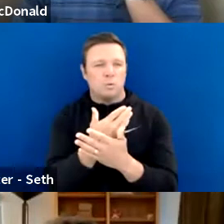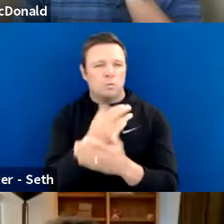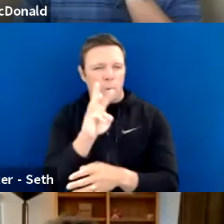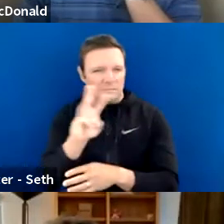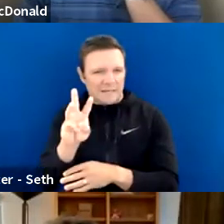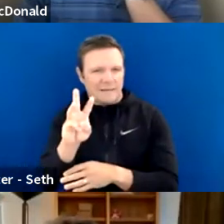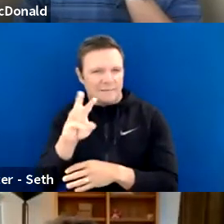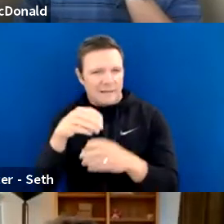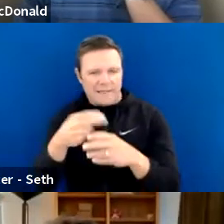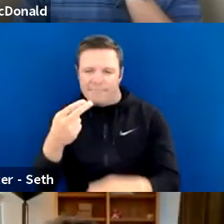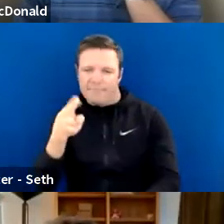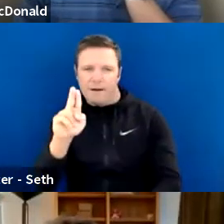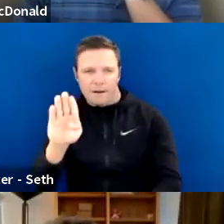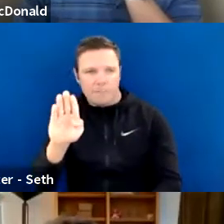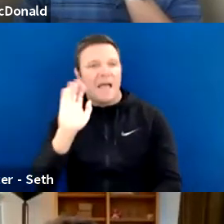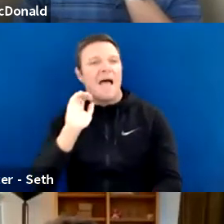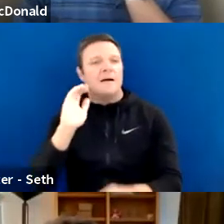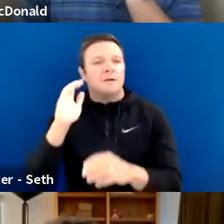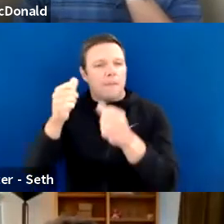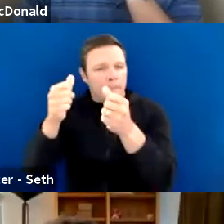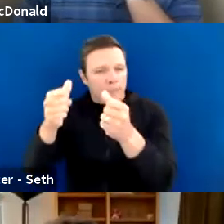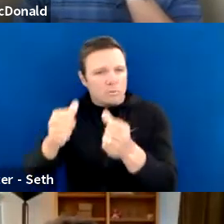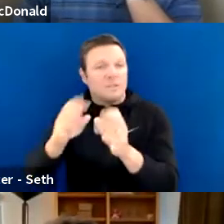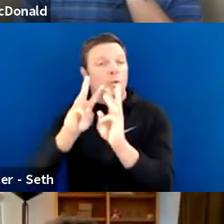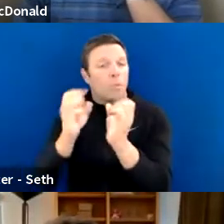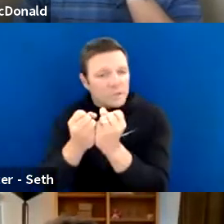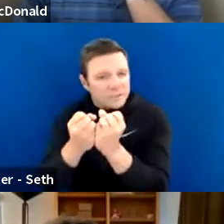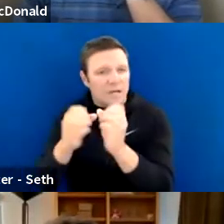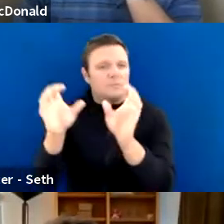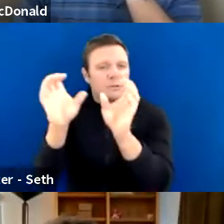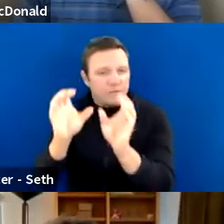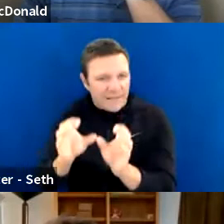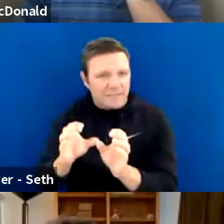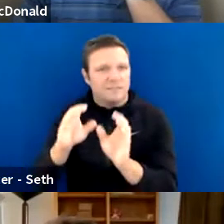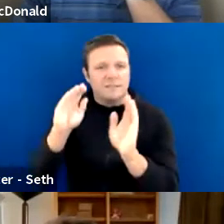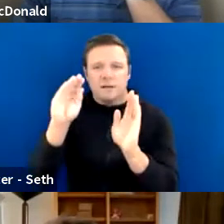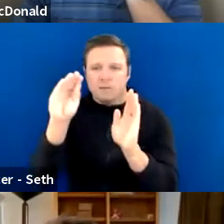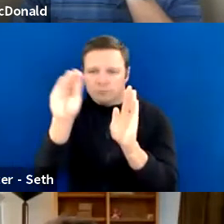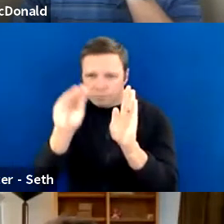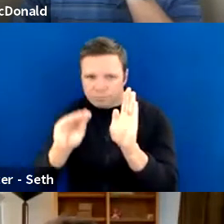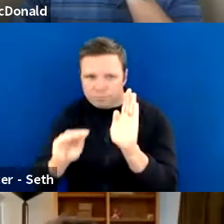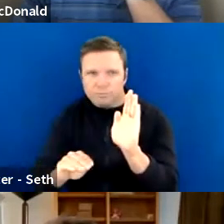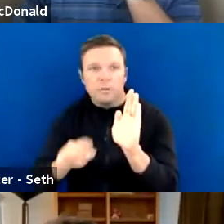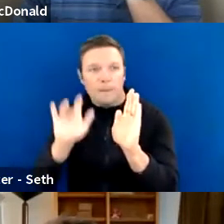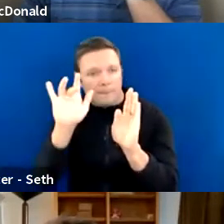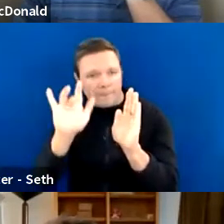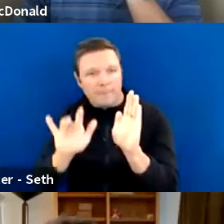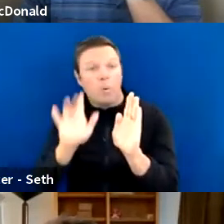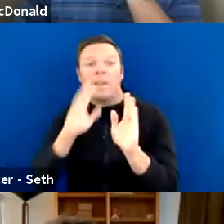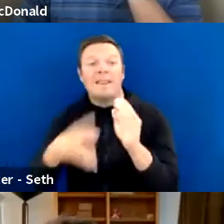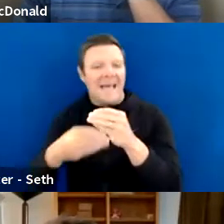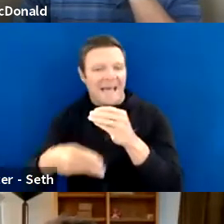have the sessions, workshops, and also certification listed. And we're adding some new